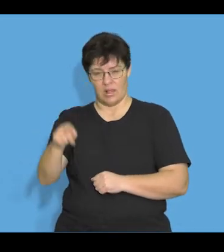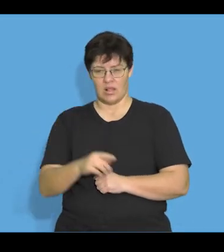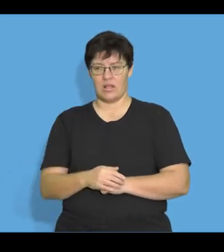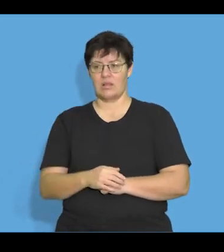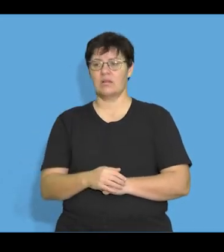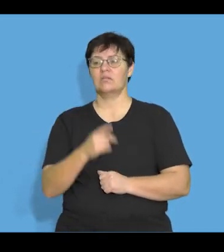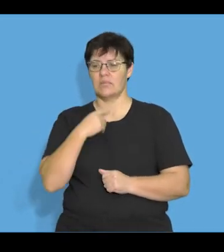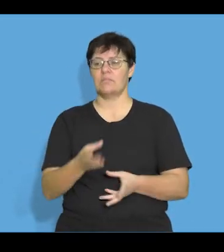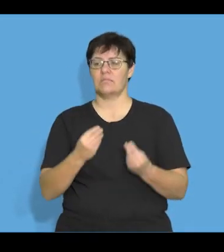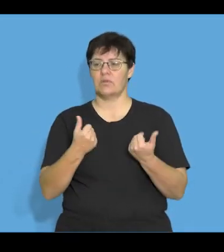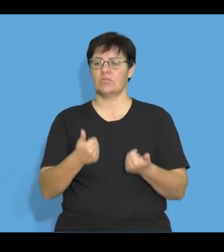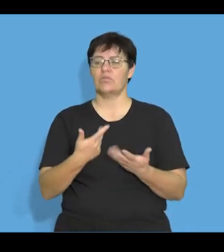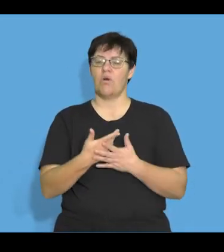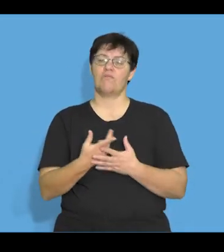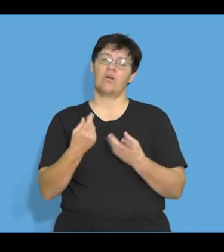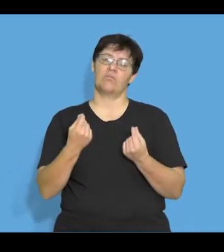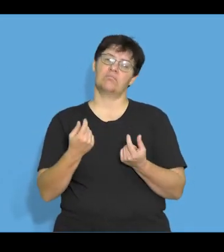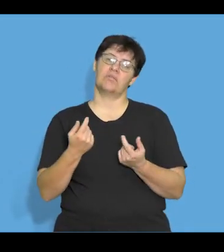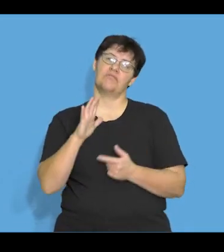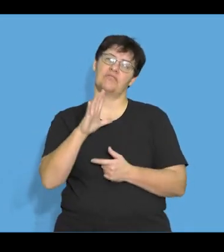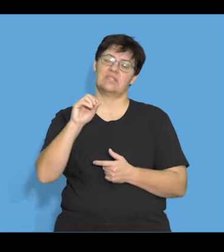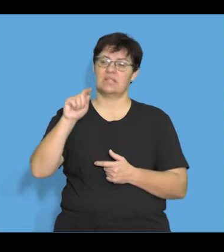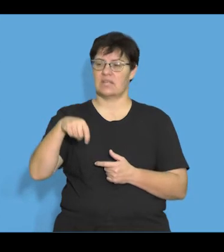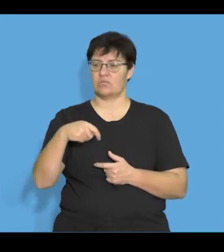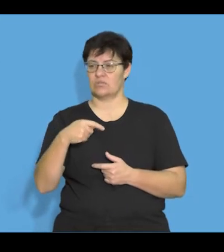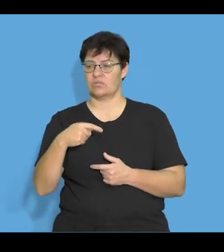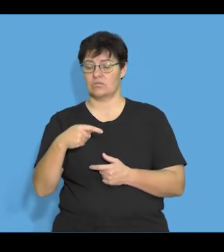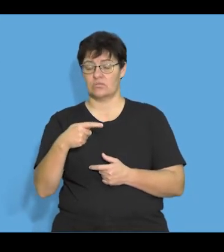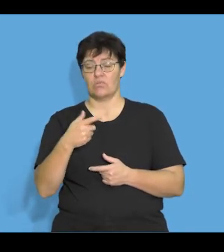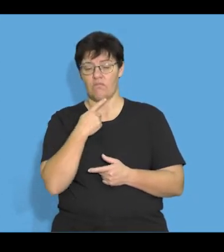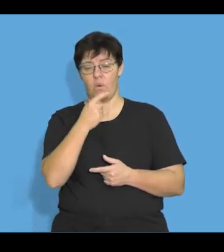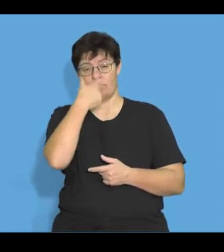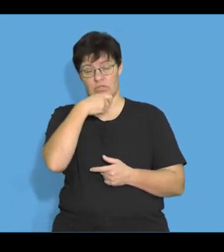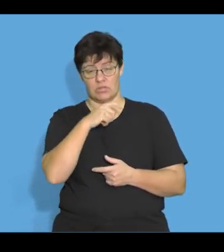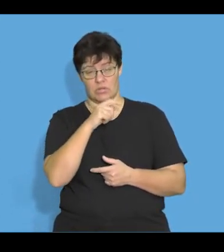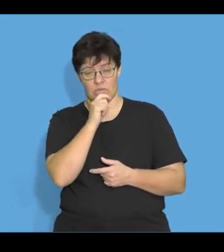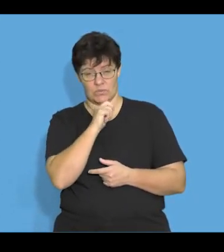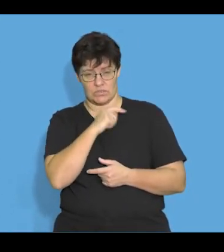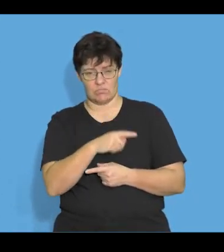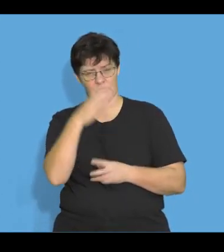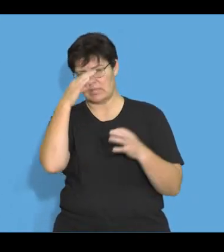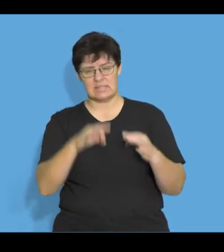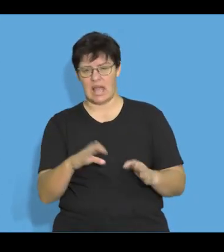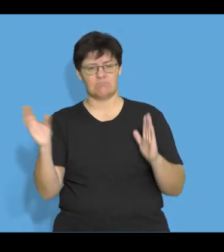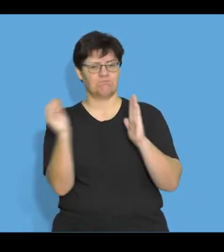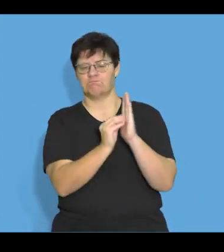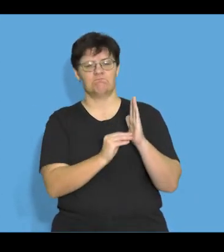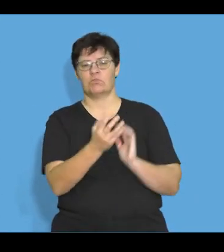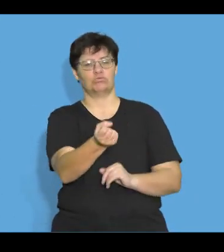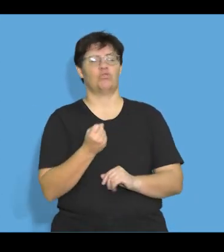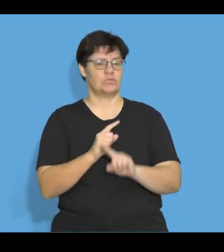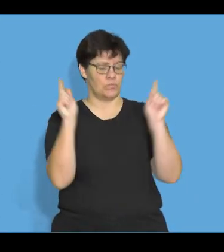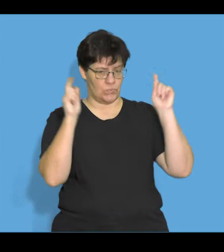with a cost price of 15,000 Rand for personal use. He decided not to record this as drawings.